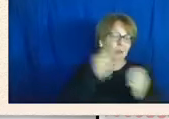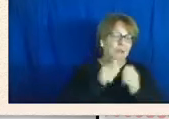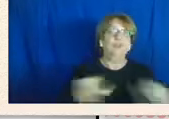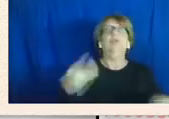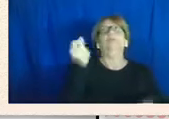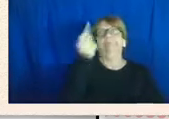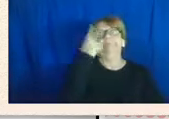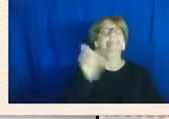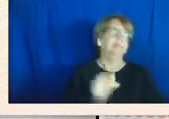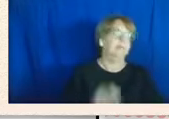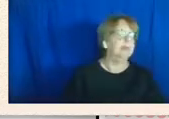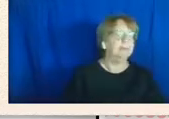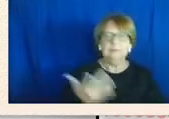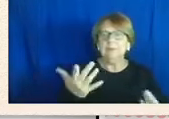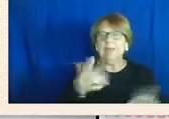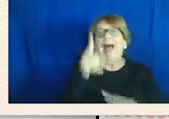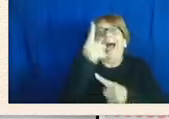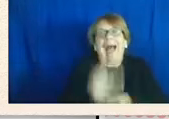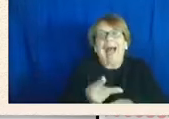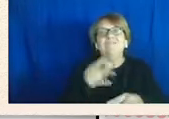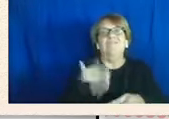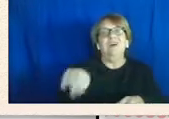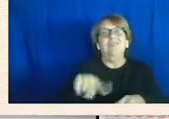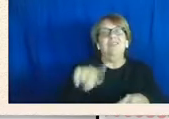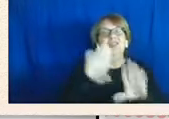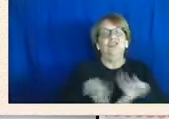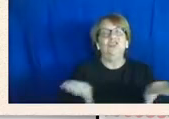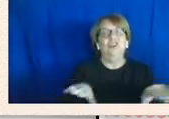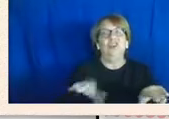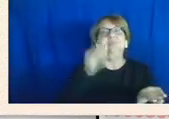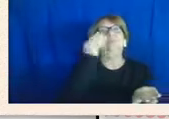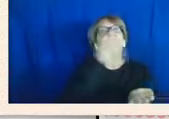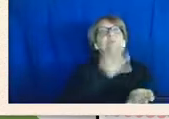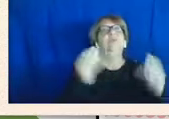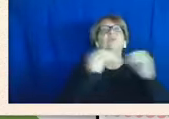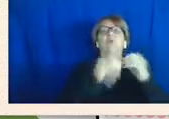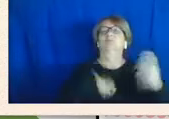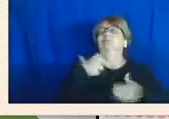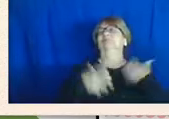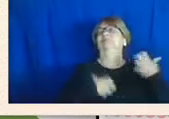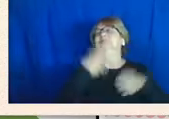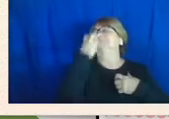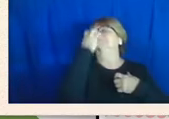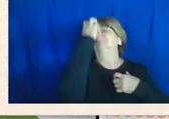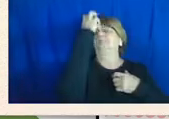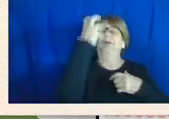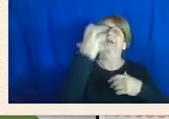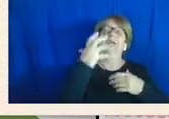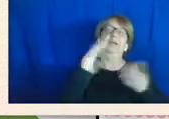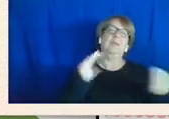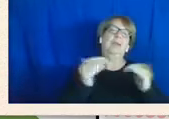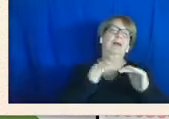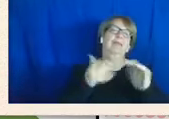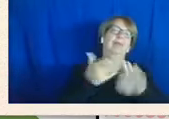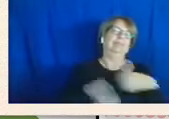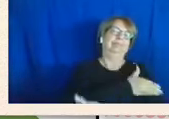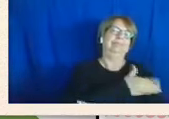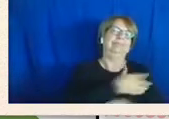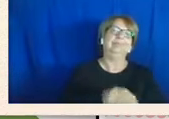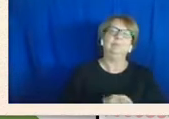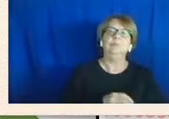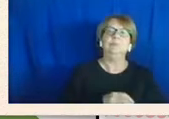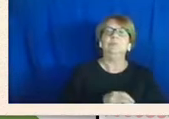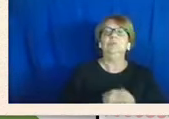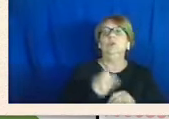of the children were reported to be more irritable than they had been previously. So for some of those children,